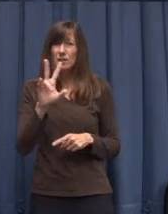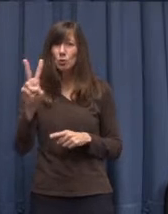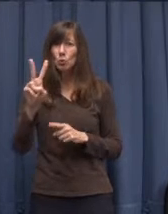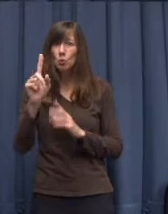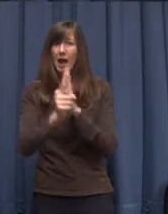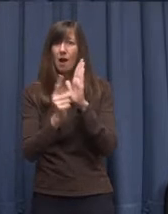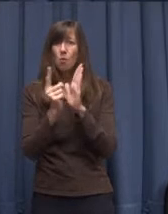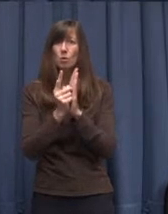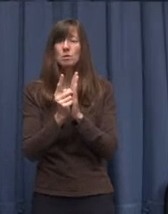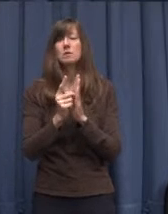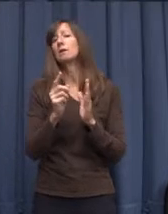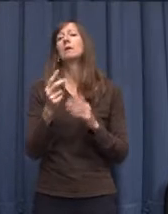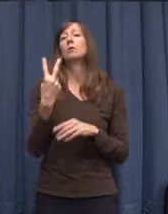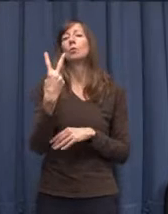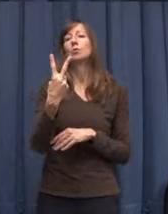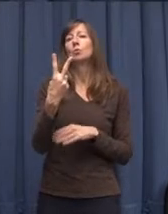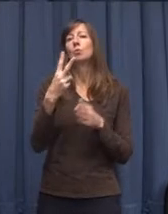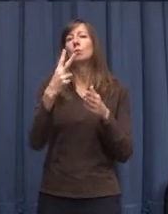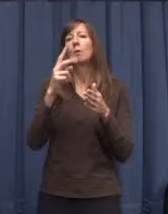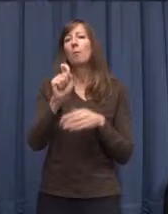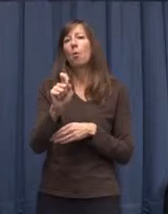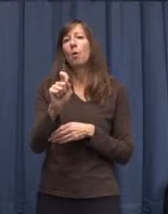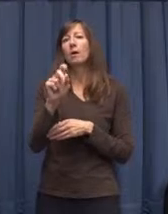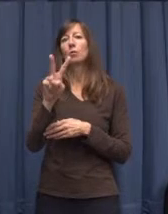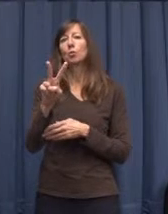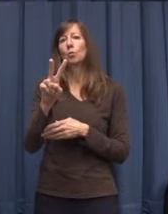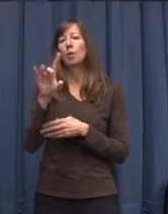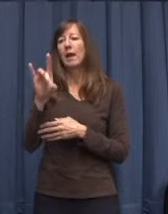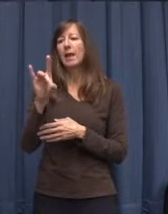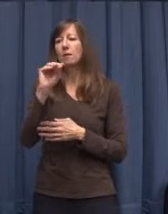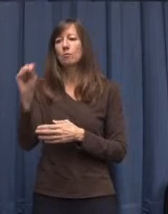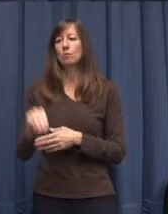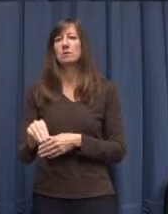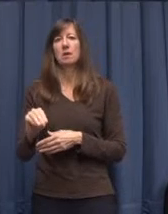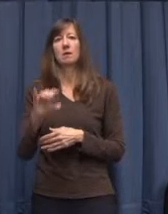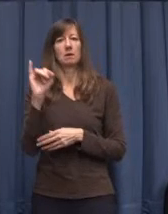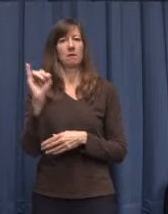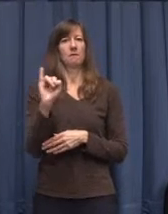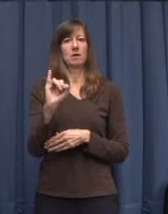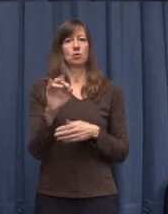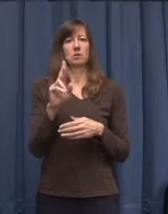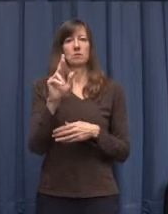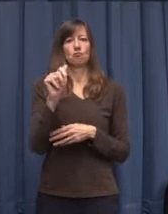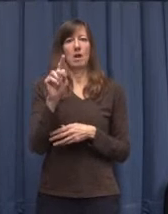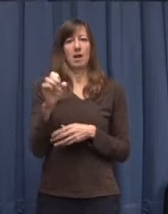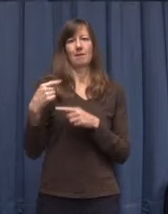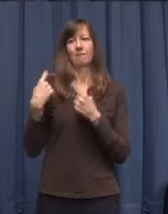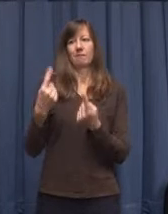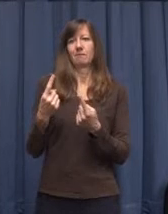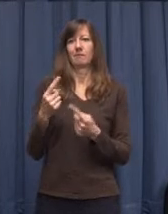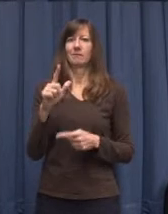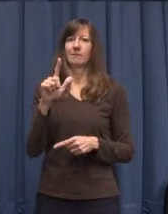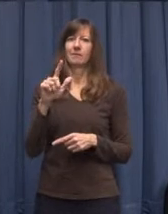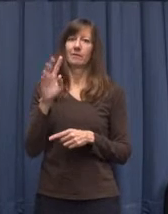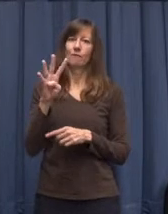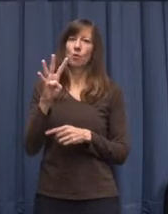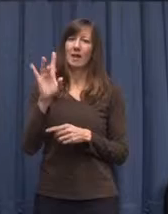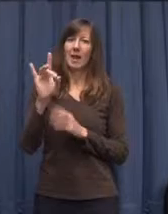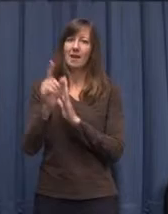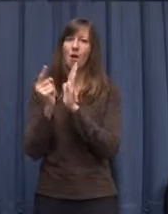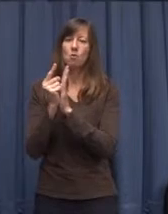a 2.28% infection rate over that 3-day average. And again, in the last 24 hours, that's even higher,